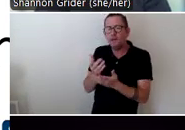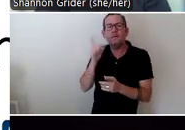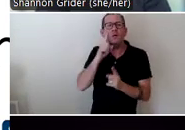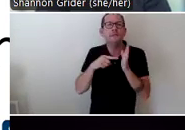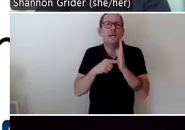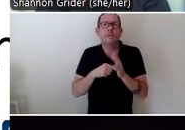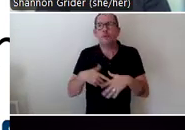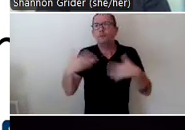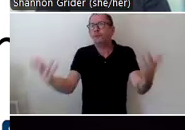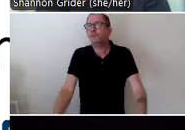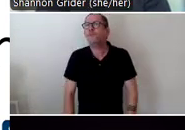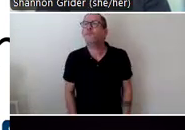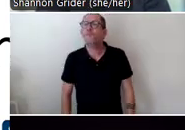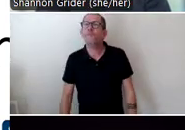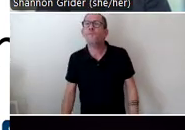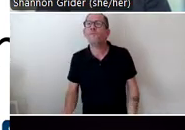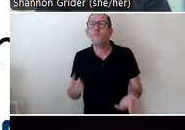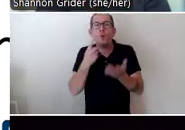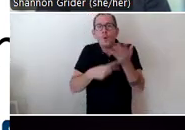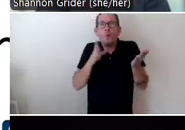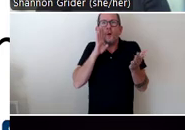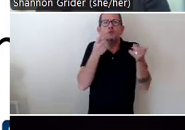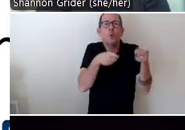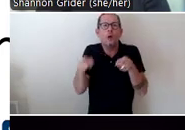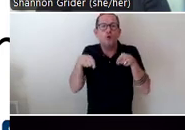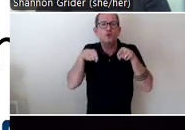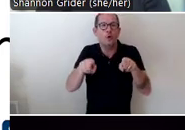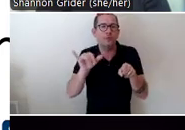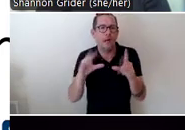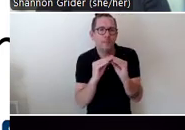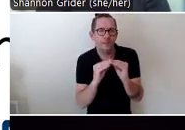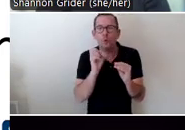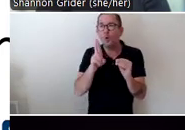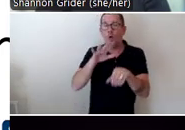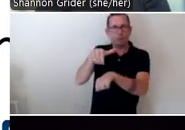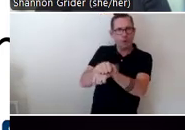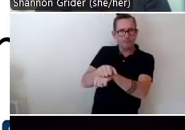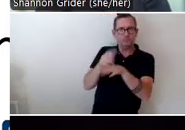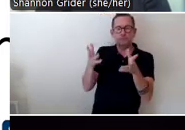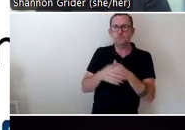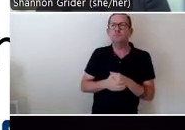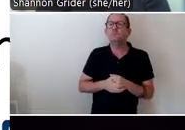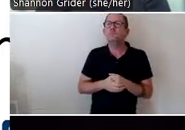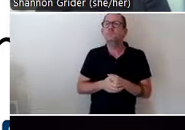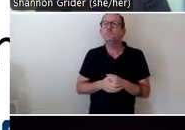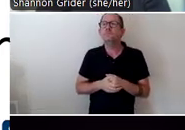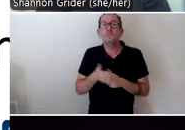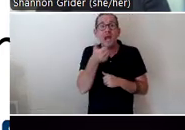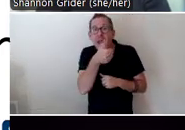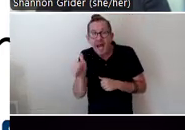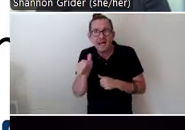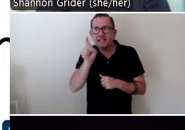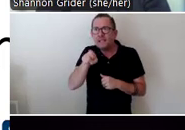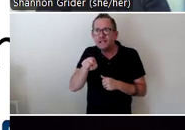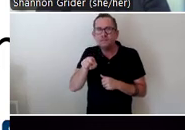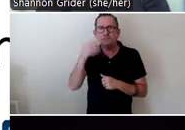the deaf client is there, the interpreter has the information needed for the appointment and is ready to go, instead of, okay, what am I walking